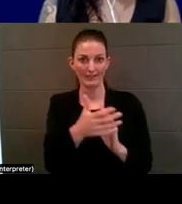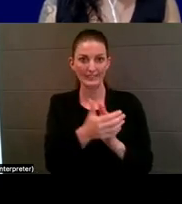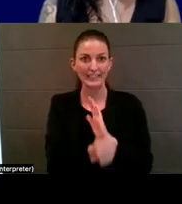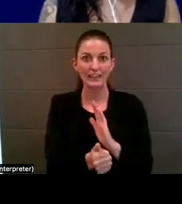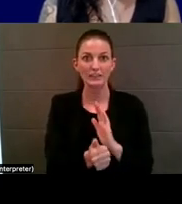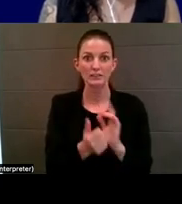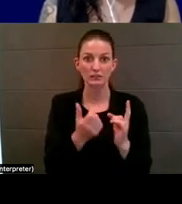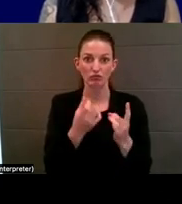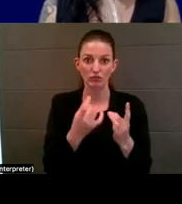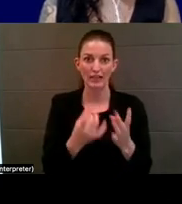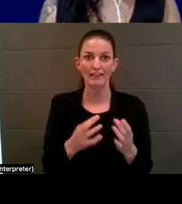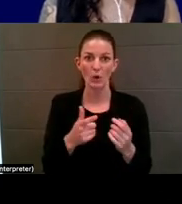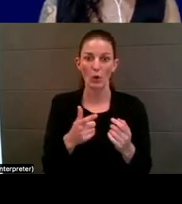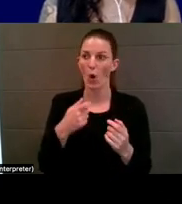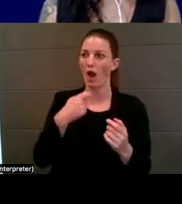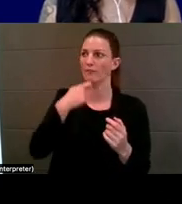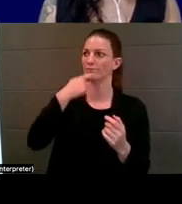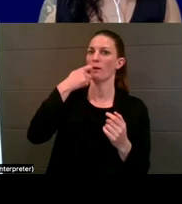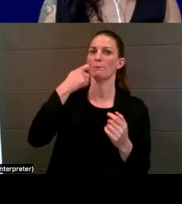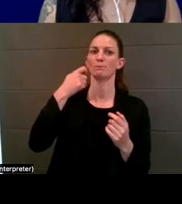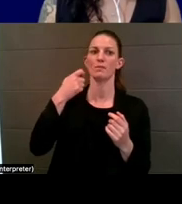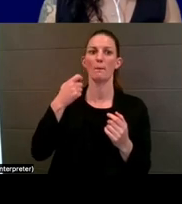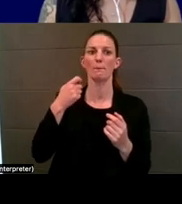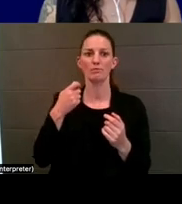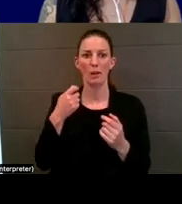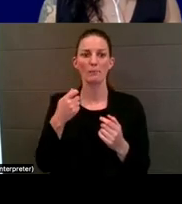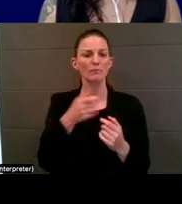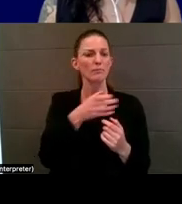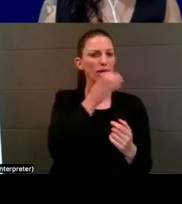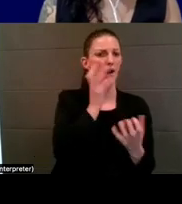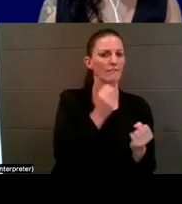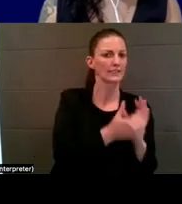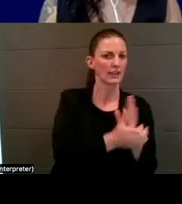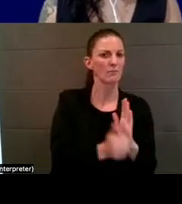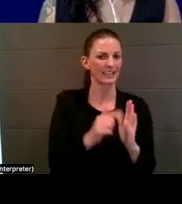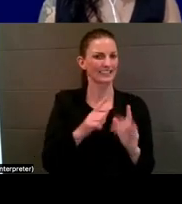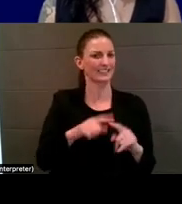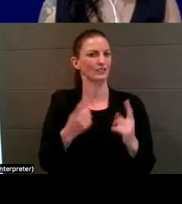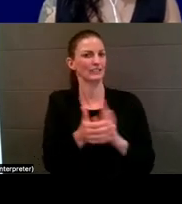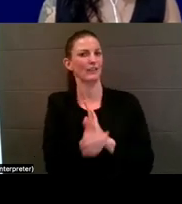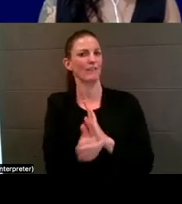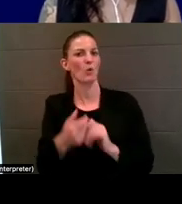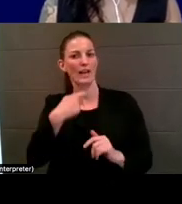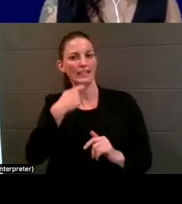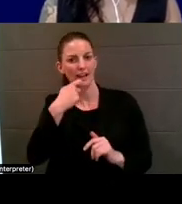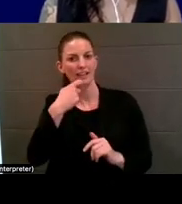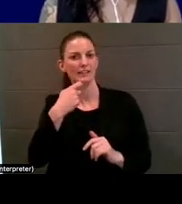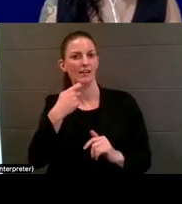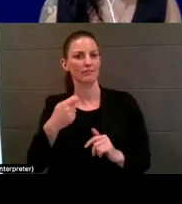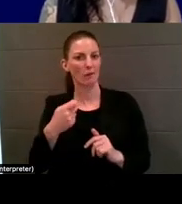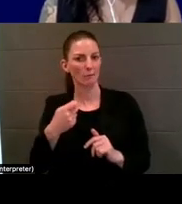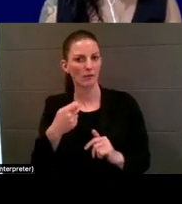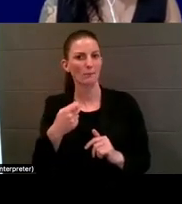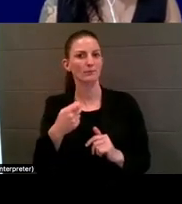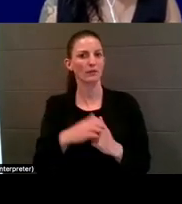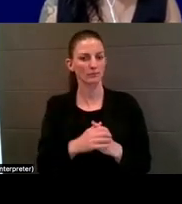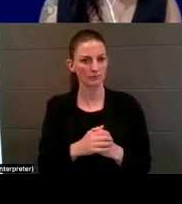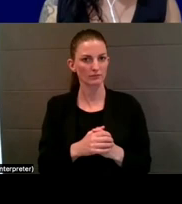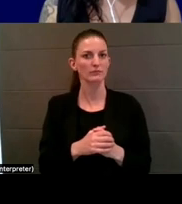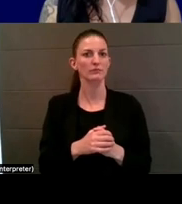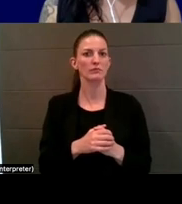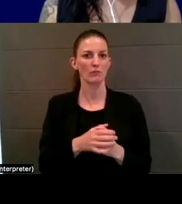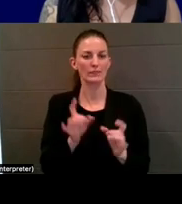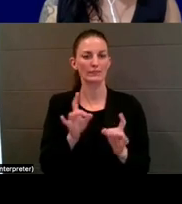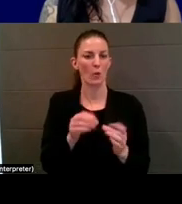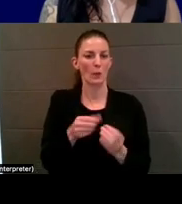foods other than drinking milk? And then we follow their oral skills and we expand on them with different foods and different